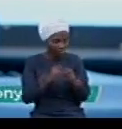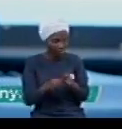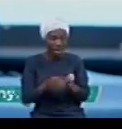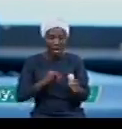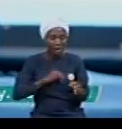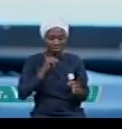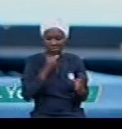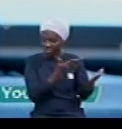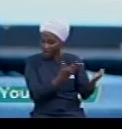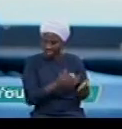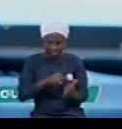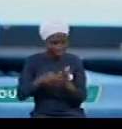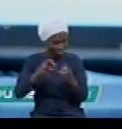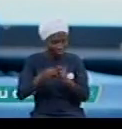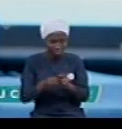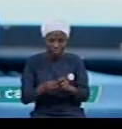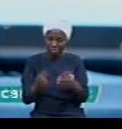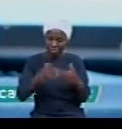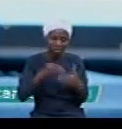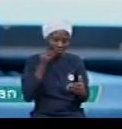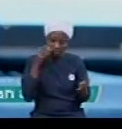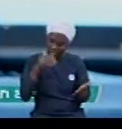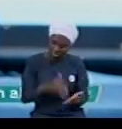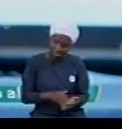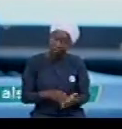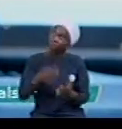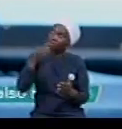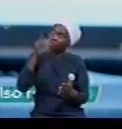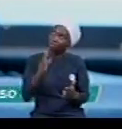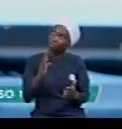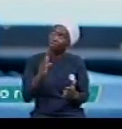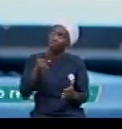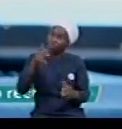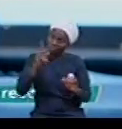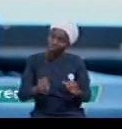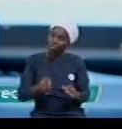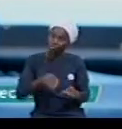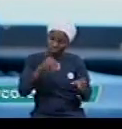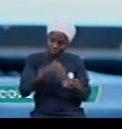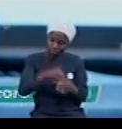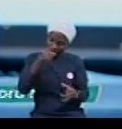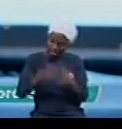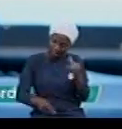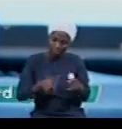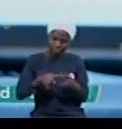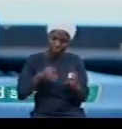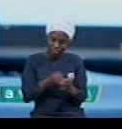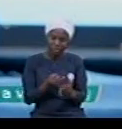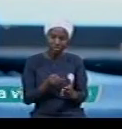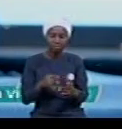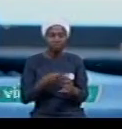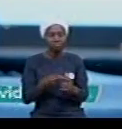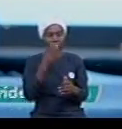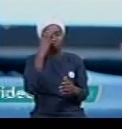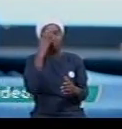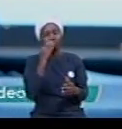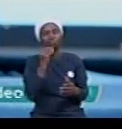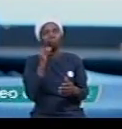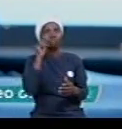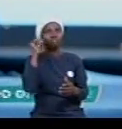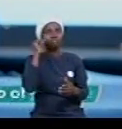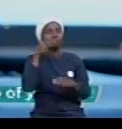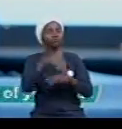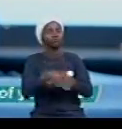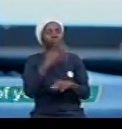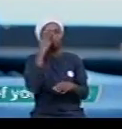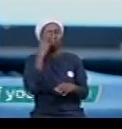le mo se Olorun opin gbodo de ba mo sun ta le ana mo